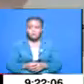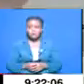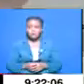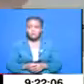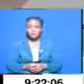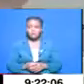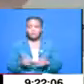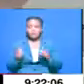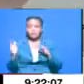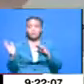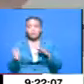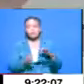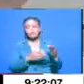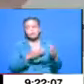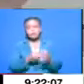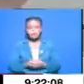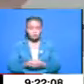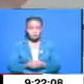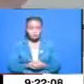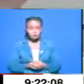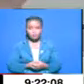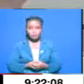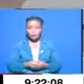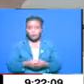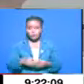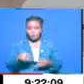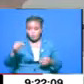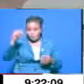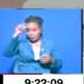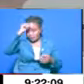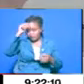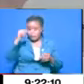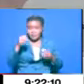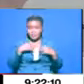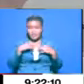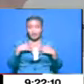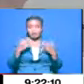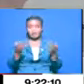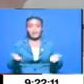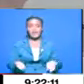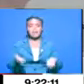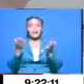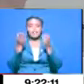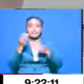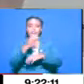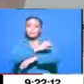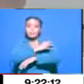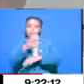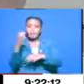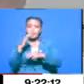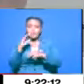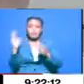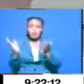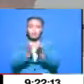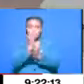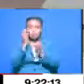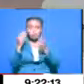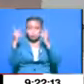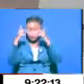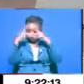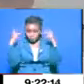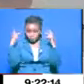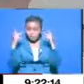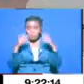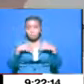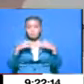Now, the item on war on terrorism, the government has announced the capacity to combat terrorism by coming up with guidelines intended to improve